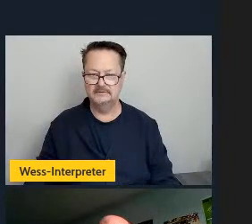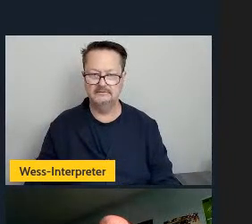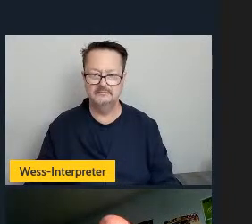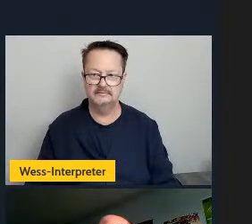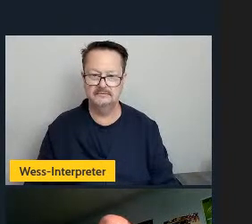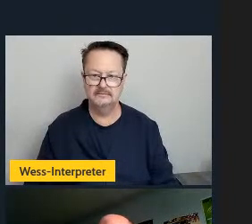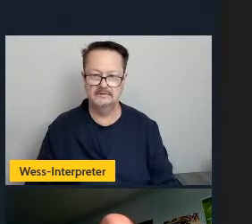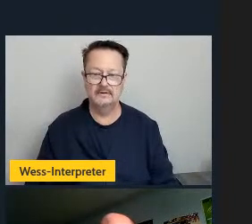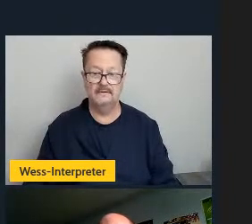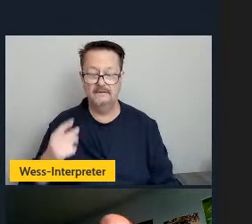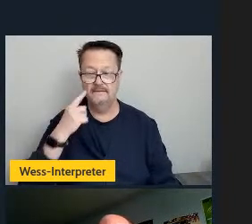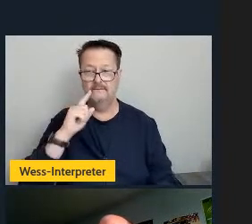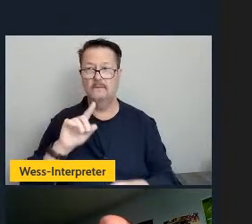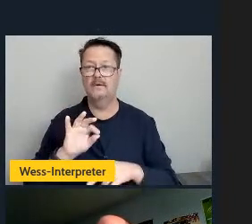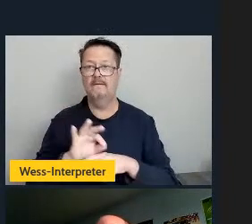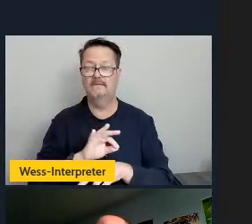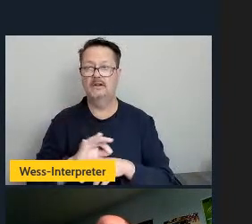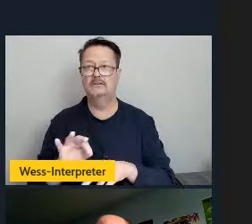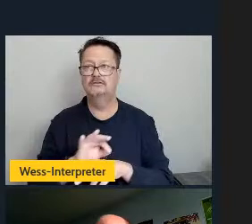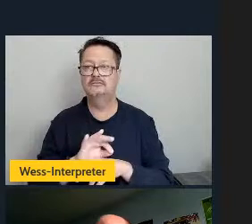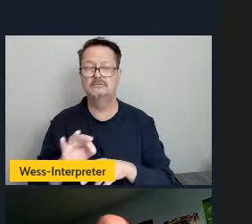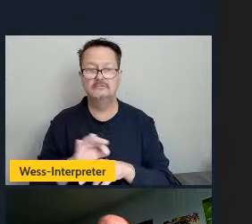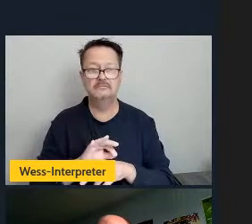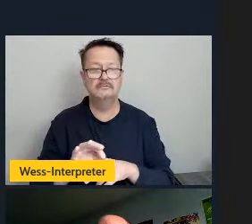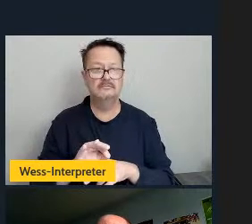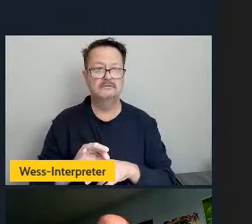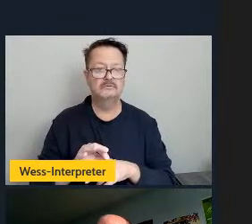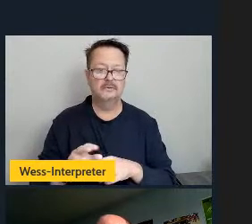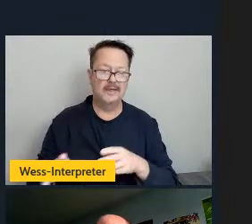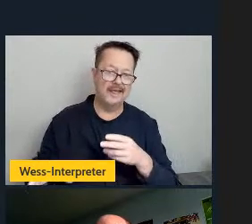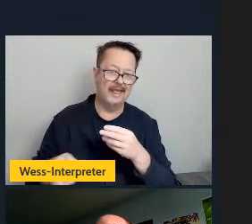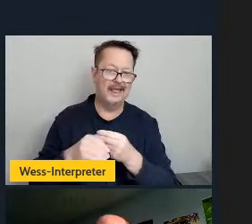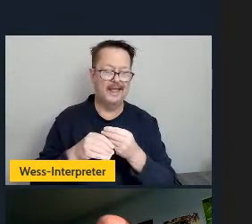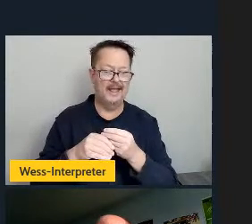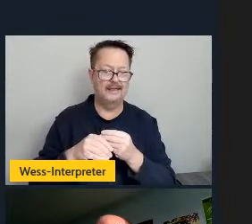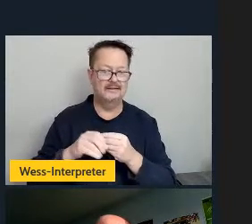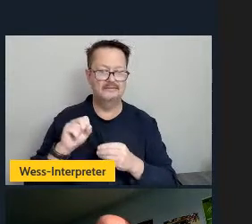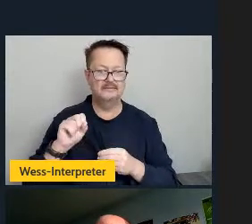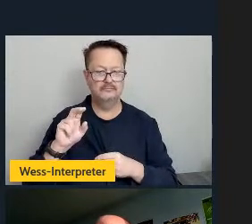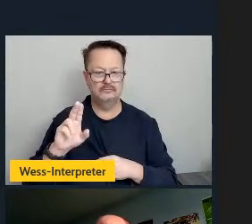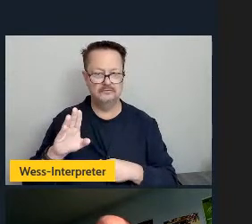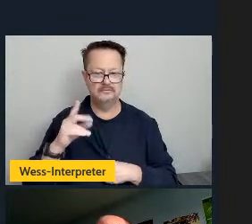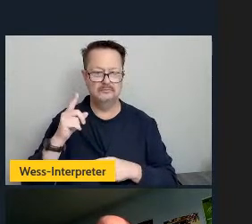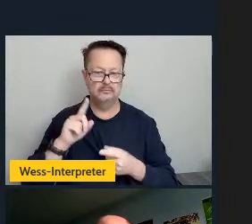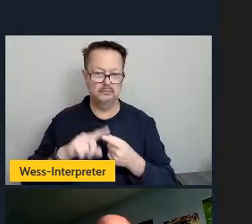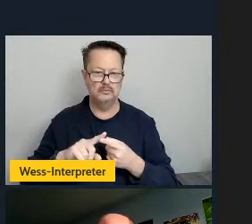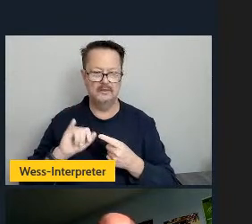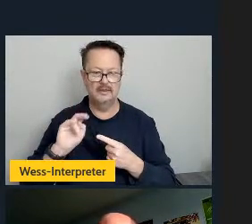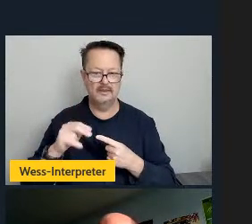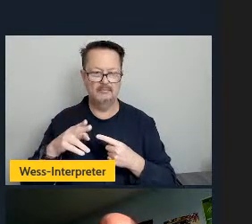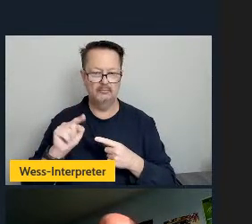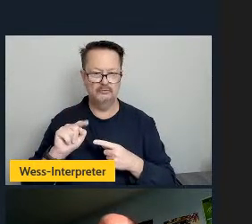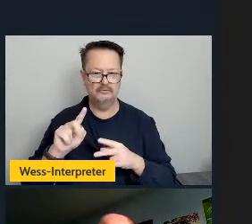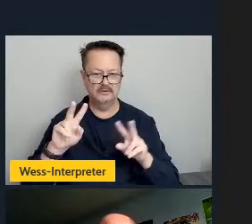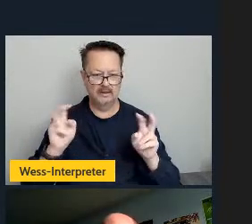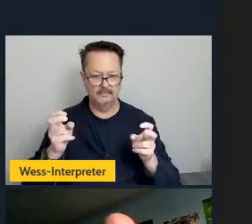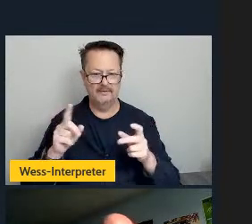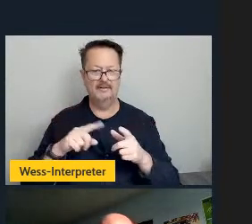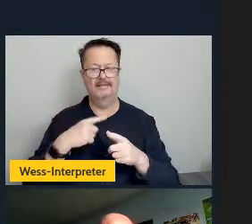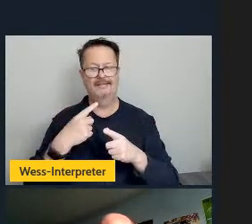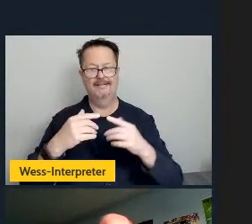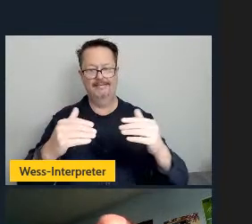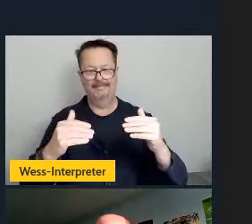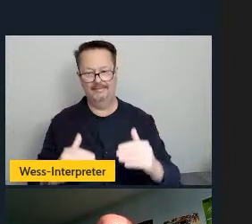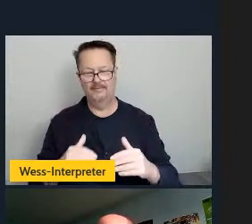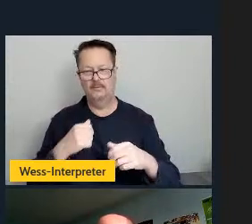And then for the function, we can add a subscription to the input topic, and then we